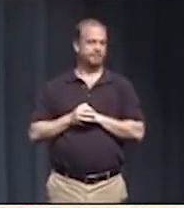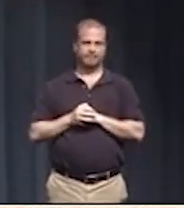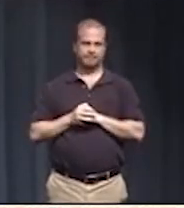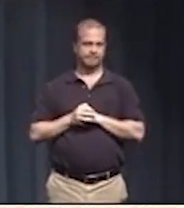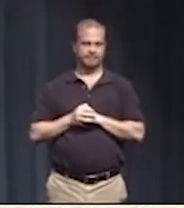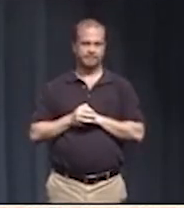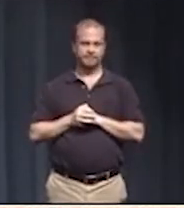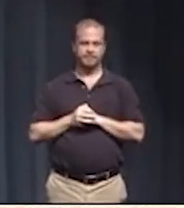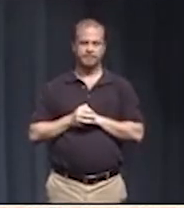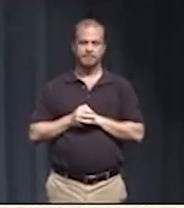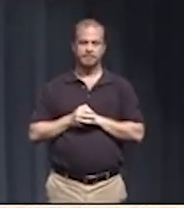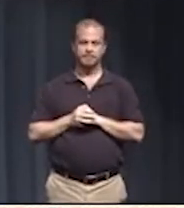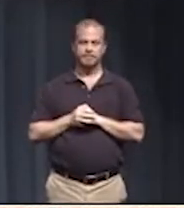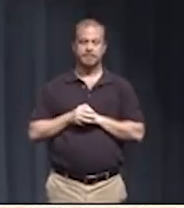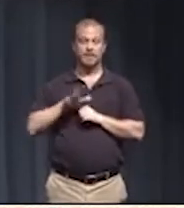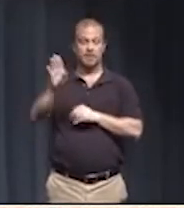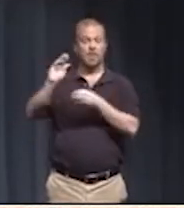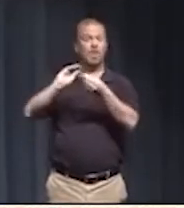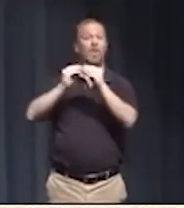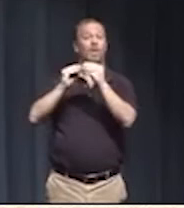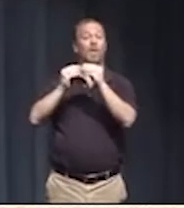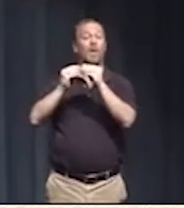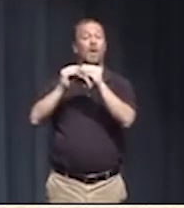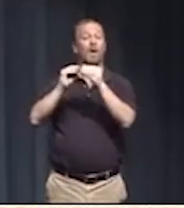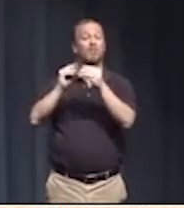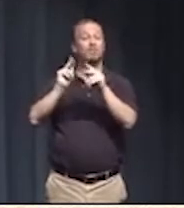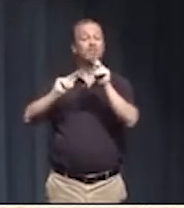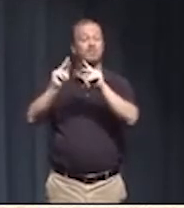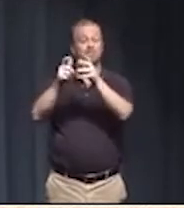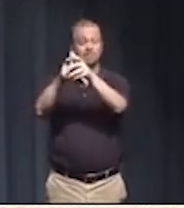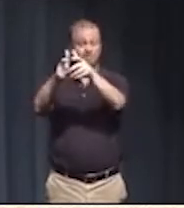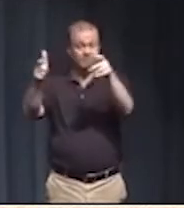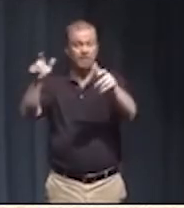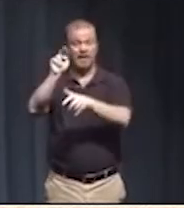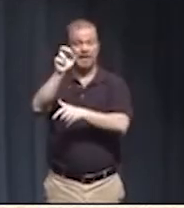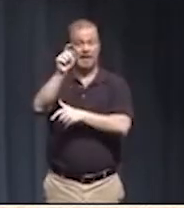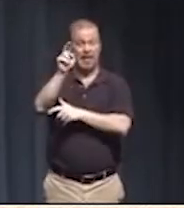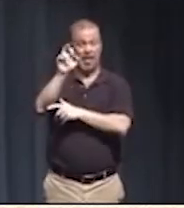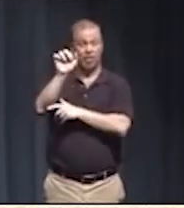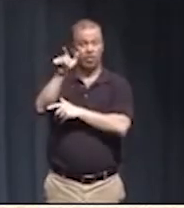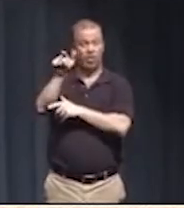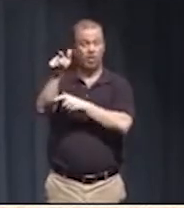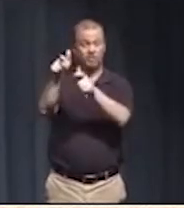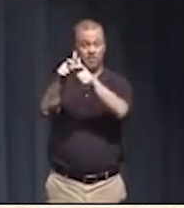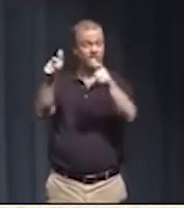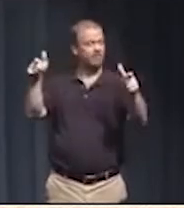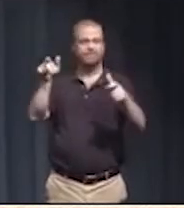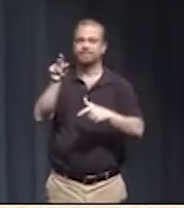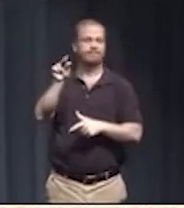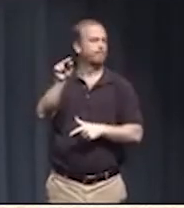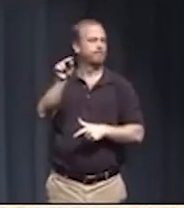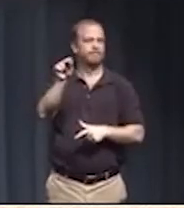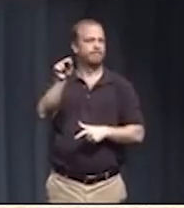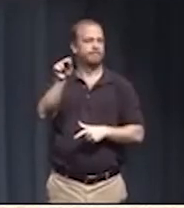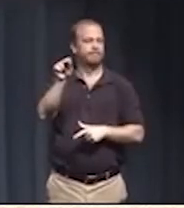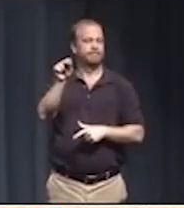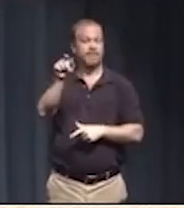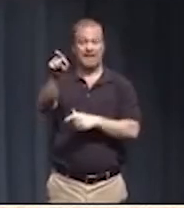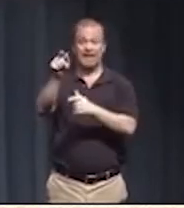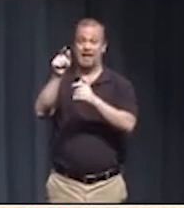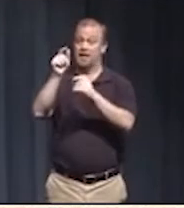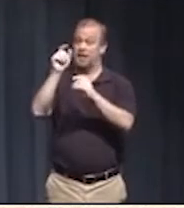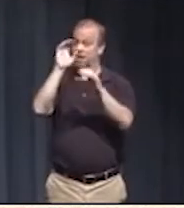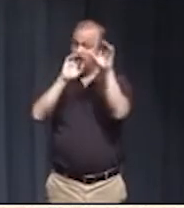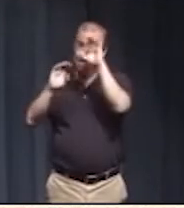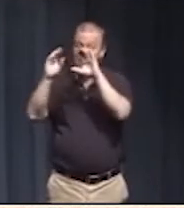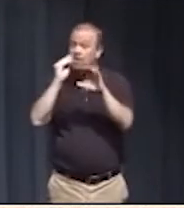more advantageous population densities. In other words, hunting equally